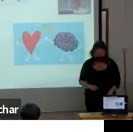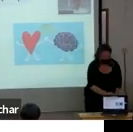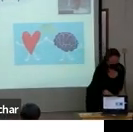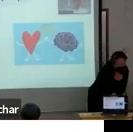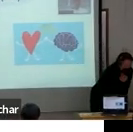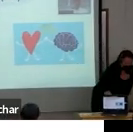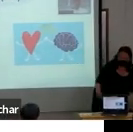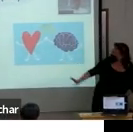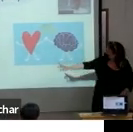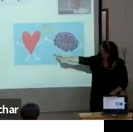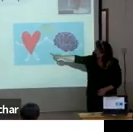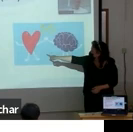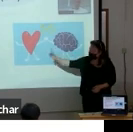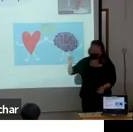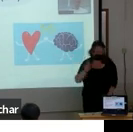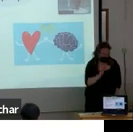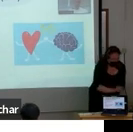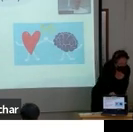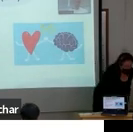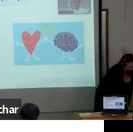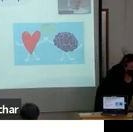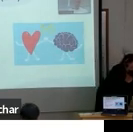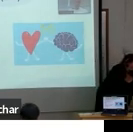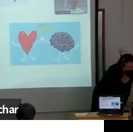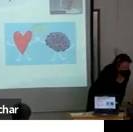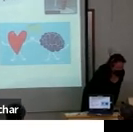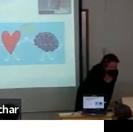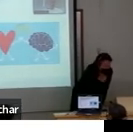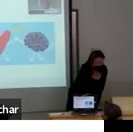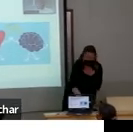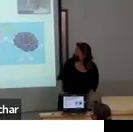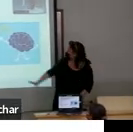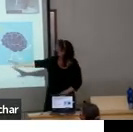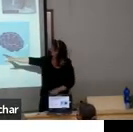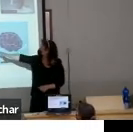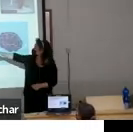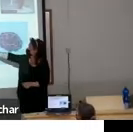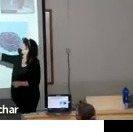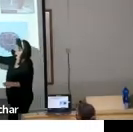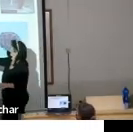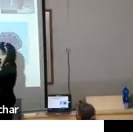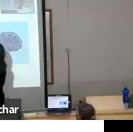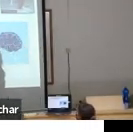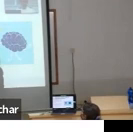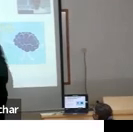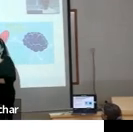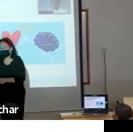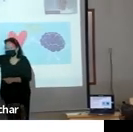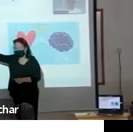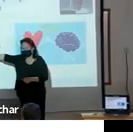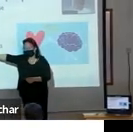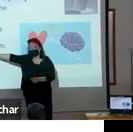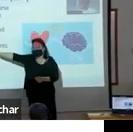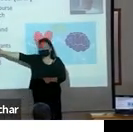changes. I just want to show you, I had out of 31 students, 4 were